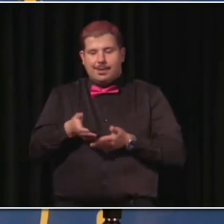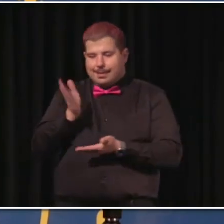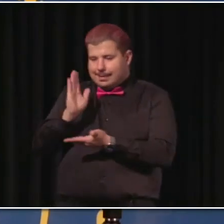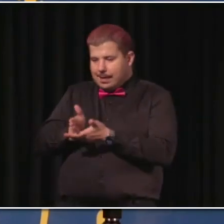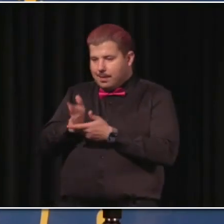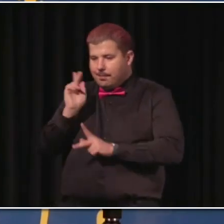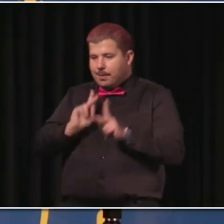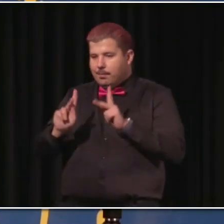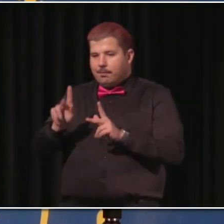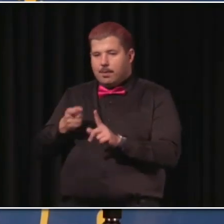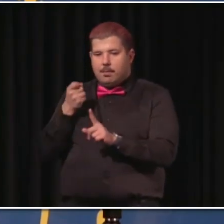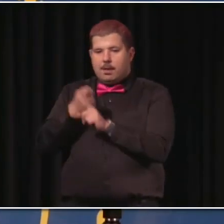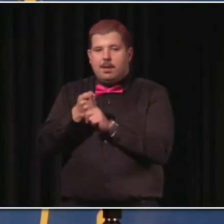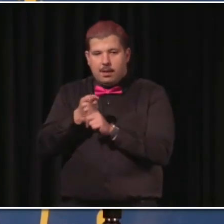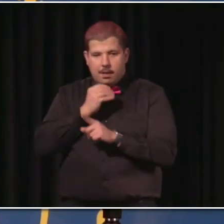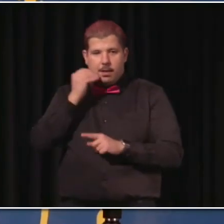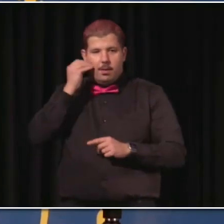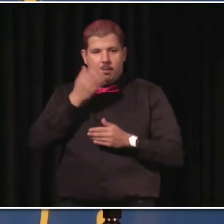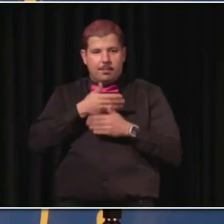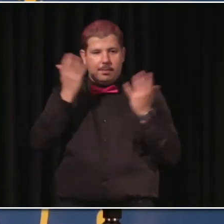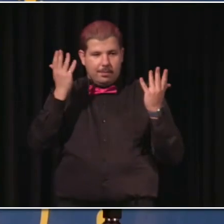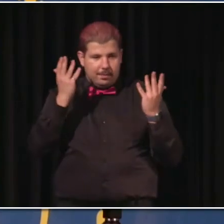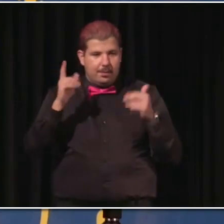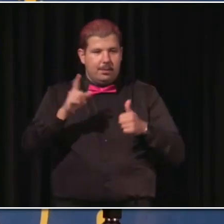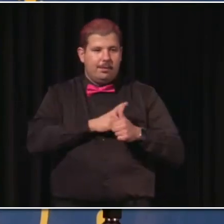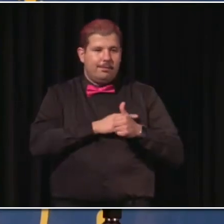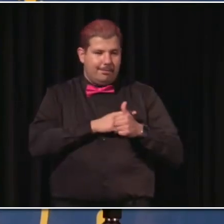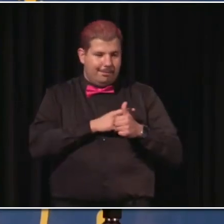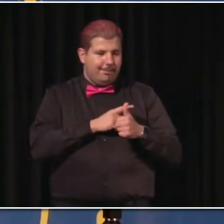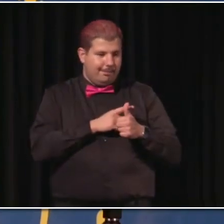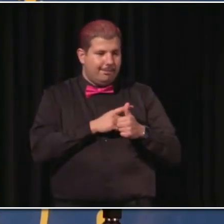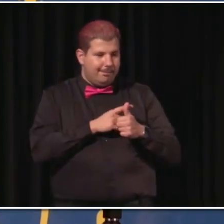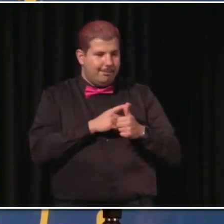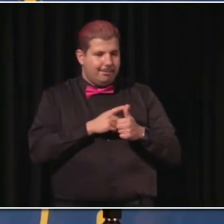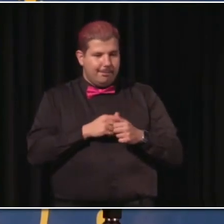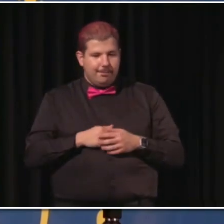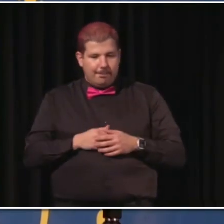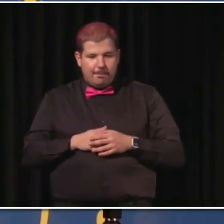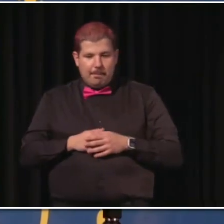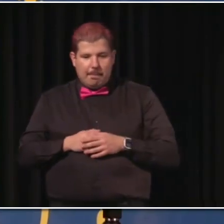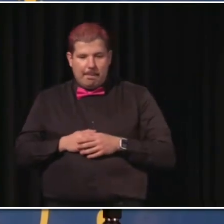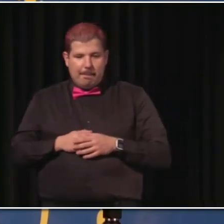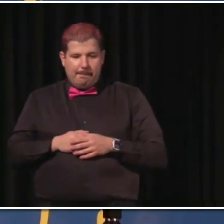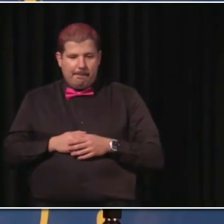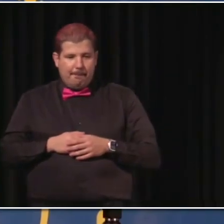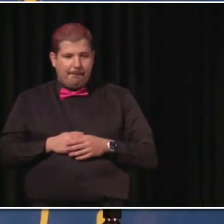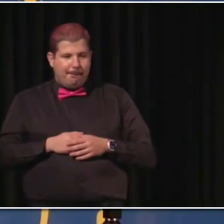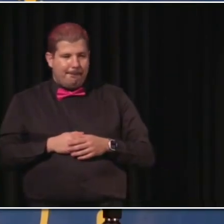homelessness in the first place.